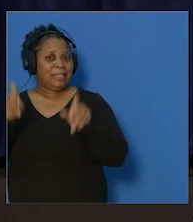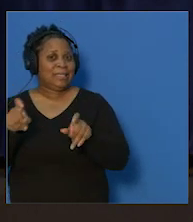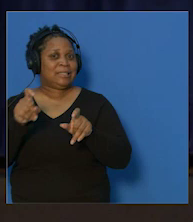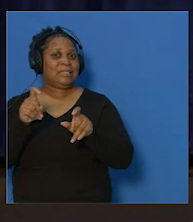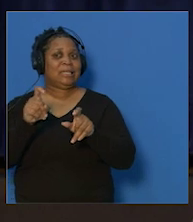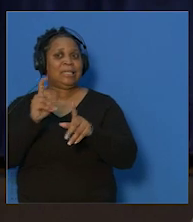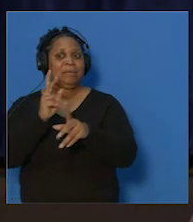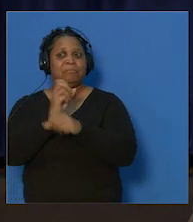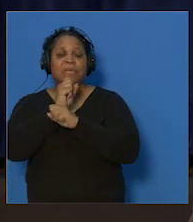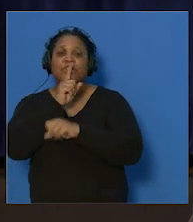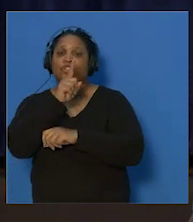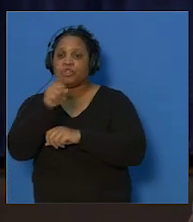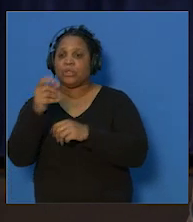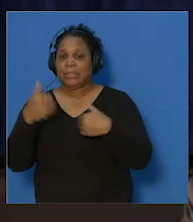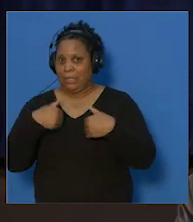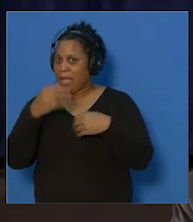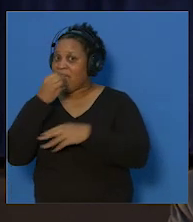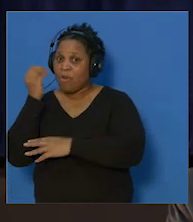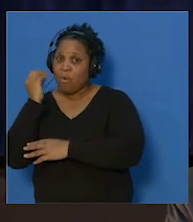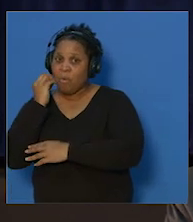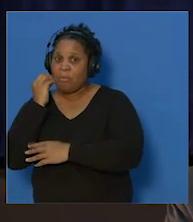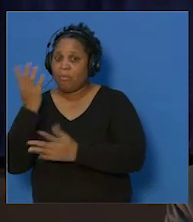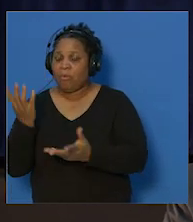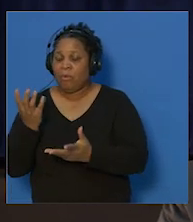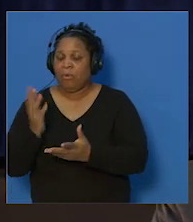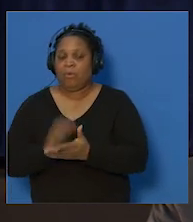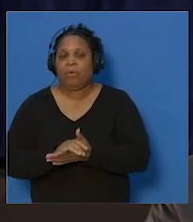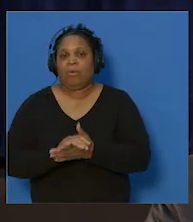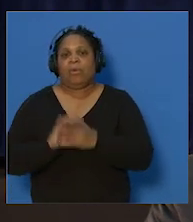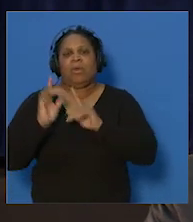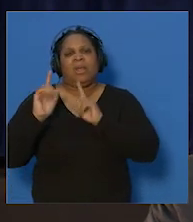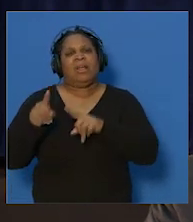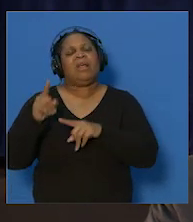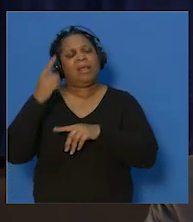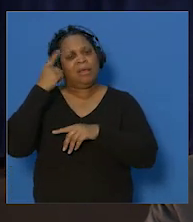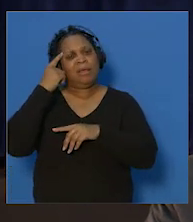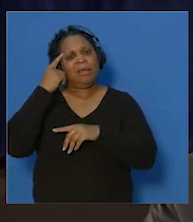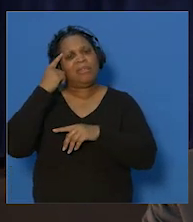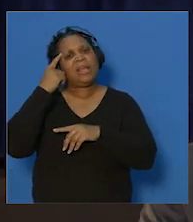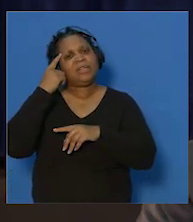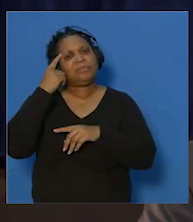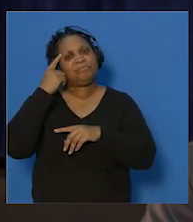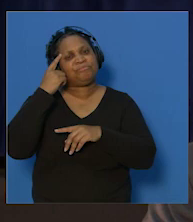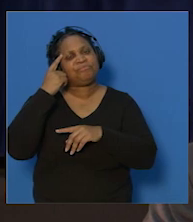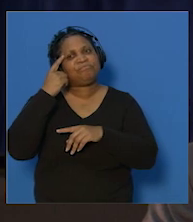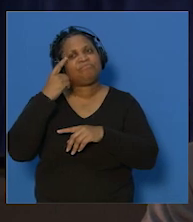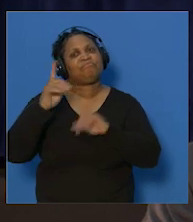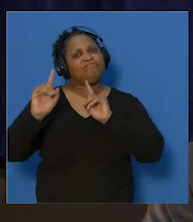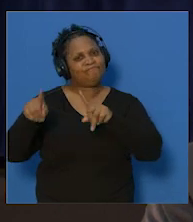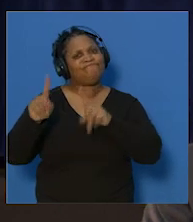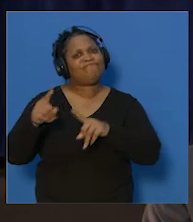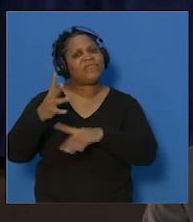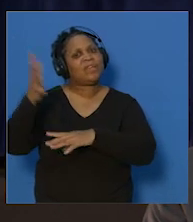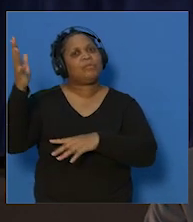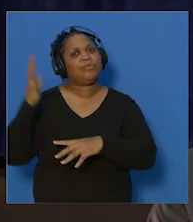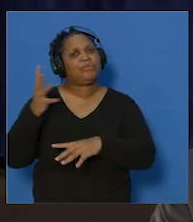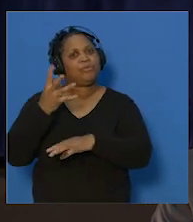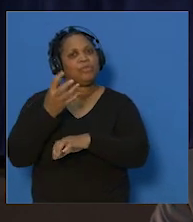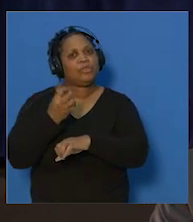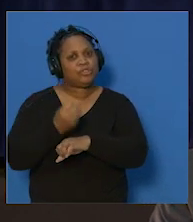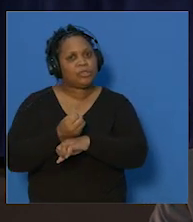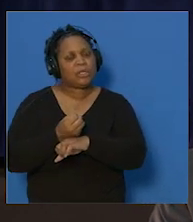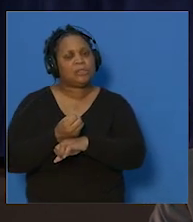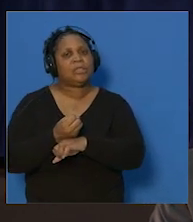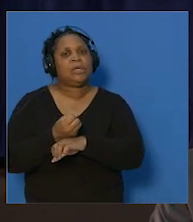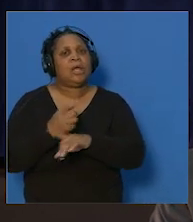homeless population? Well, I think that the Minister of National Security spoke to what's taking place in the future from the shelter.